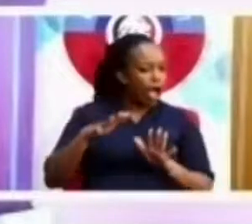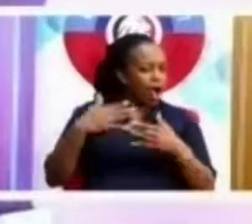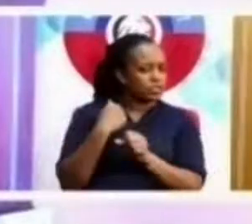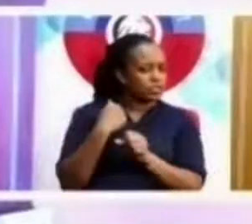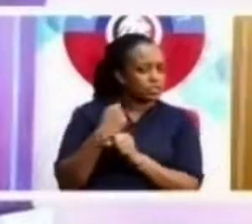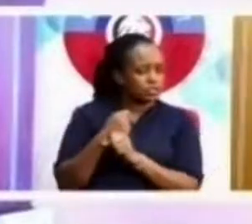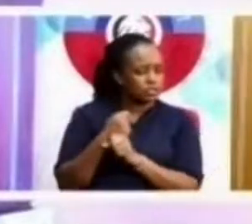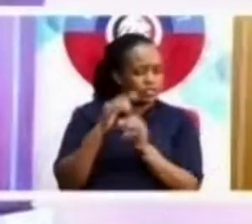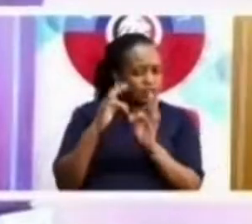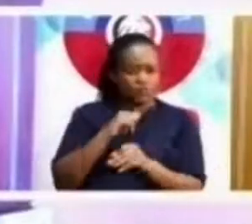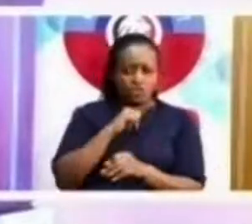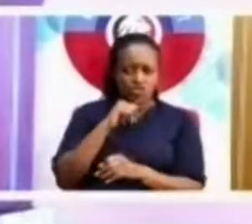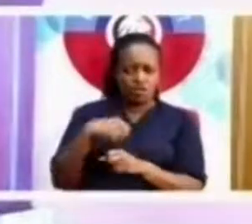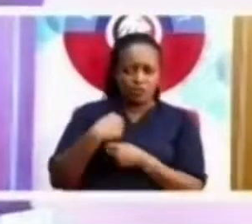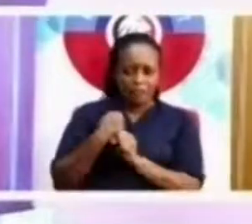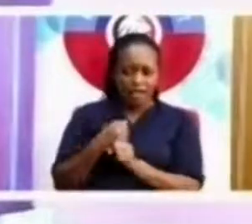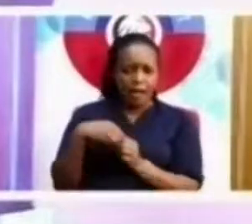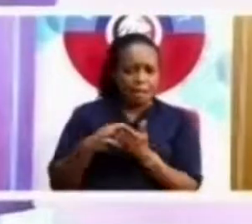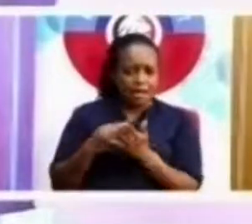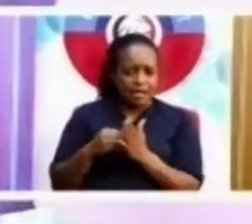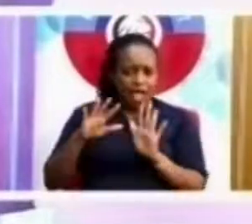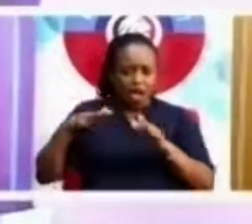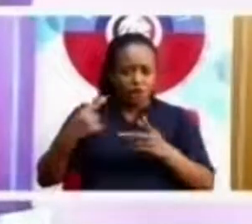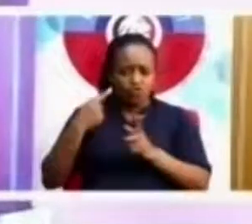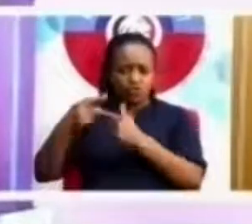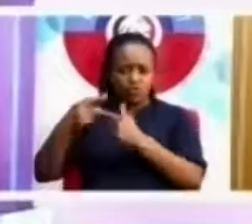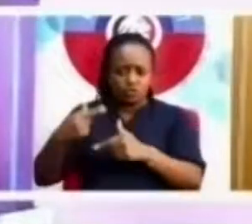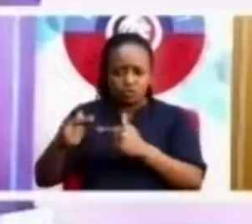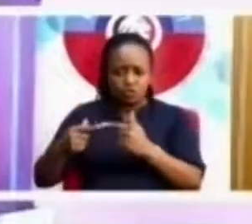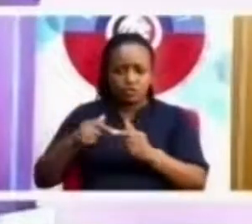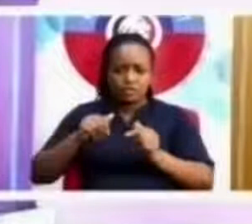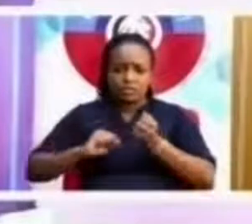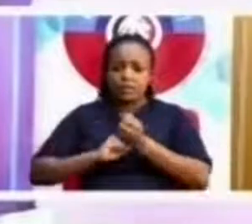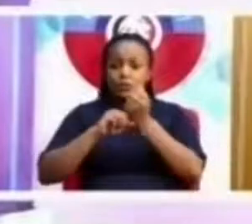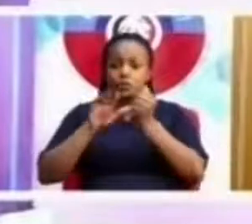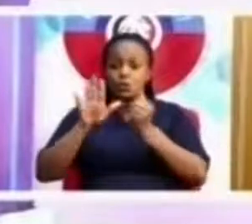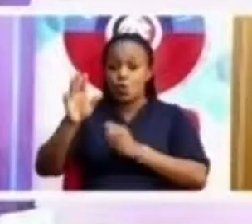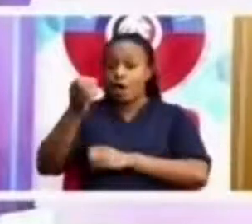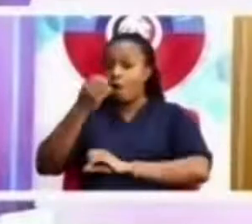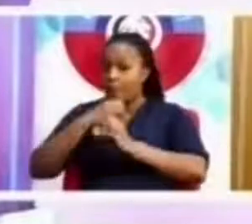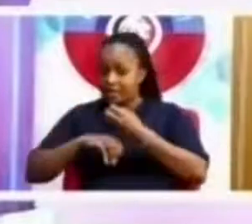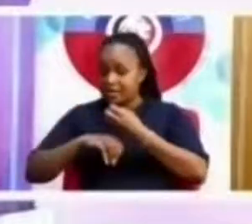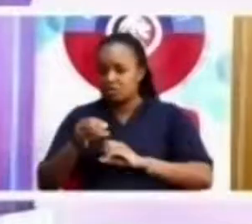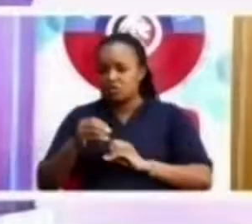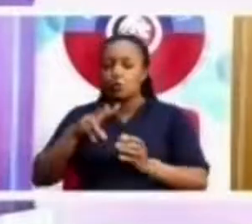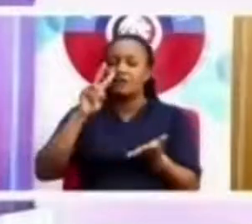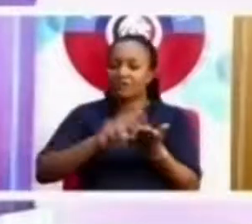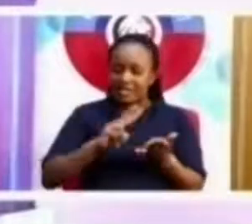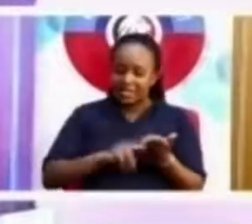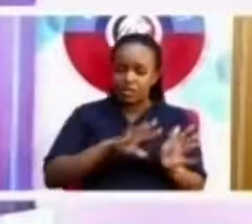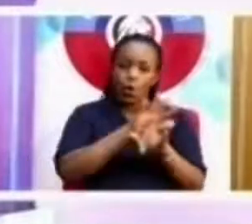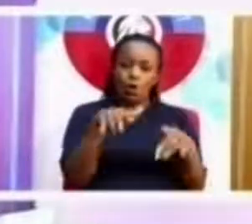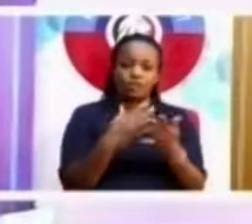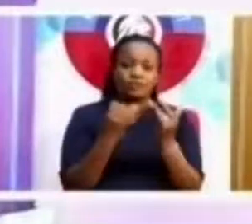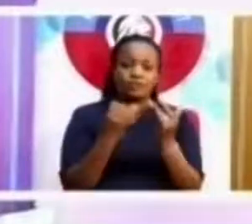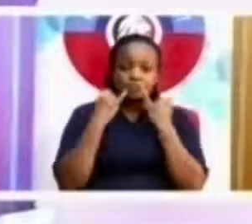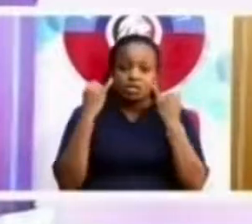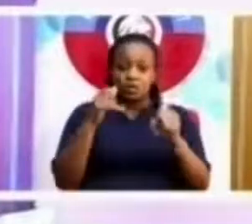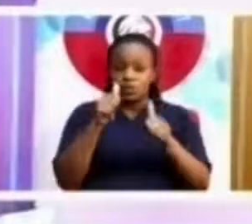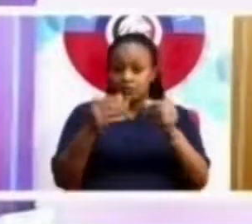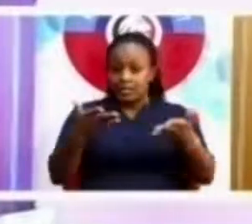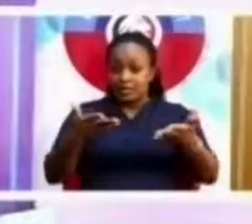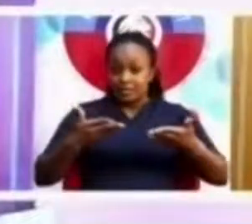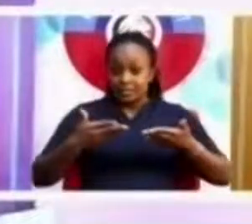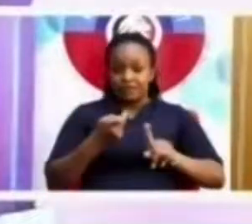then continuing to support your operations? So we are validating all the information that we are receiving